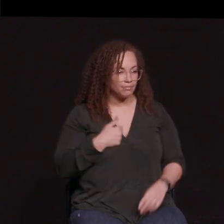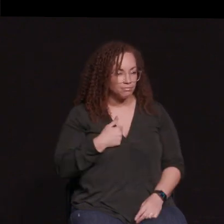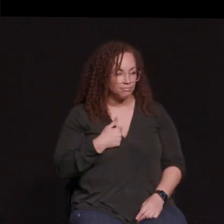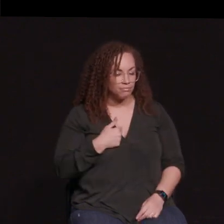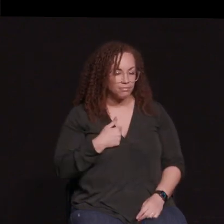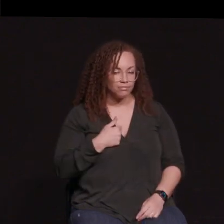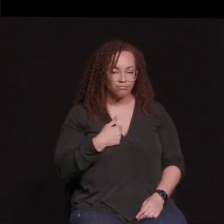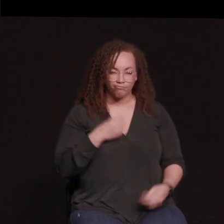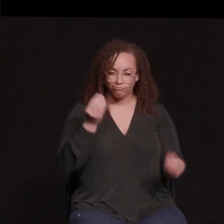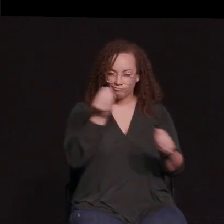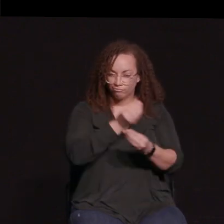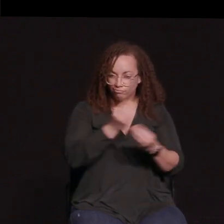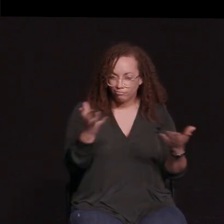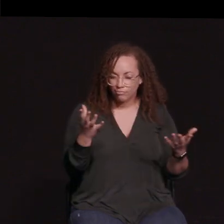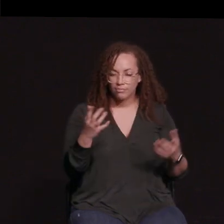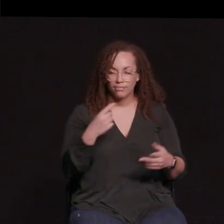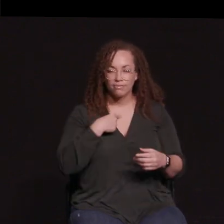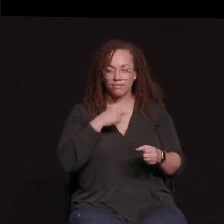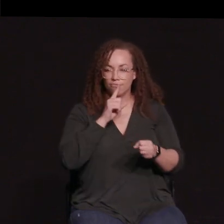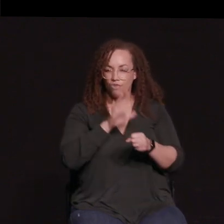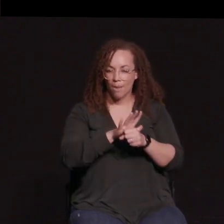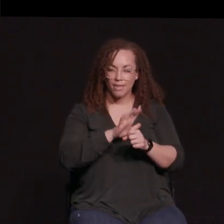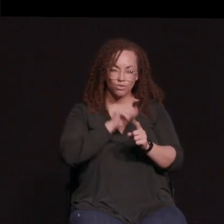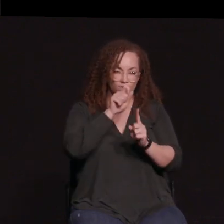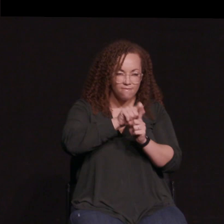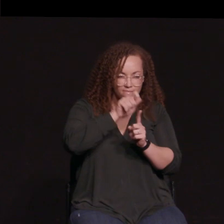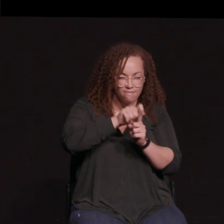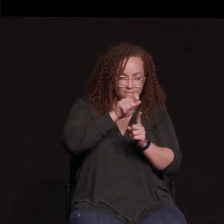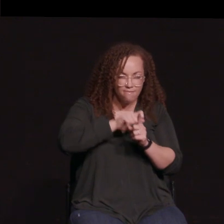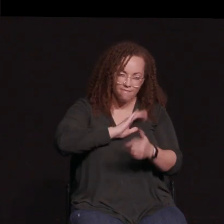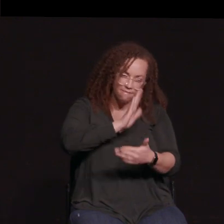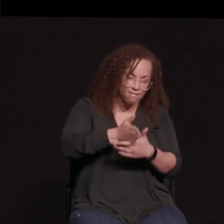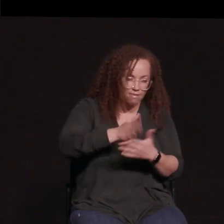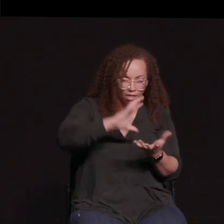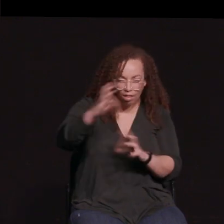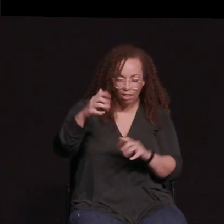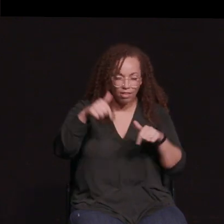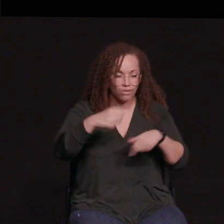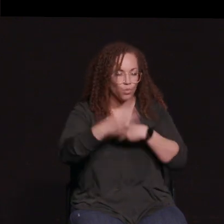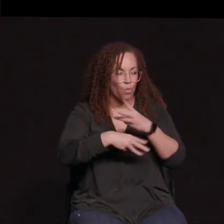I vow to antagonize this world with you.